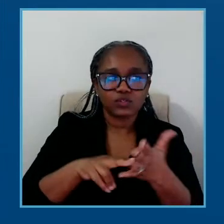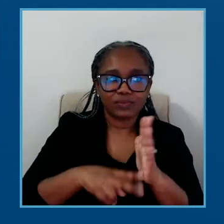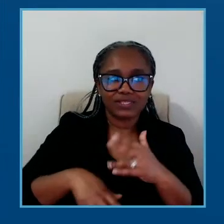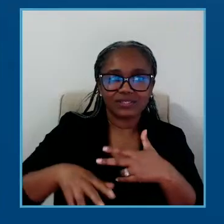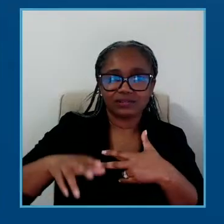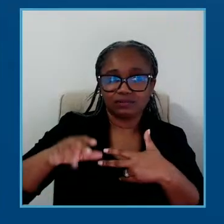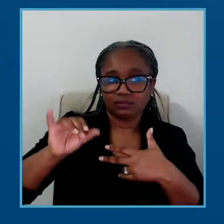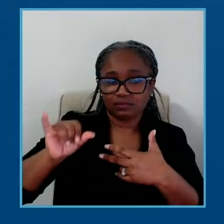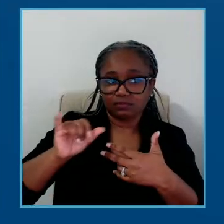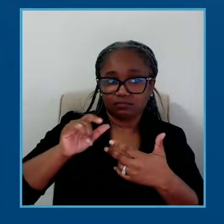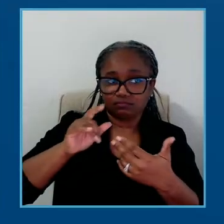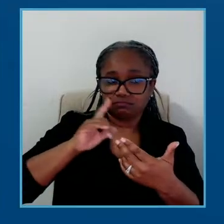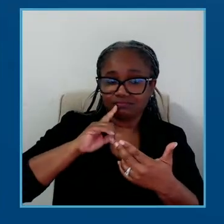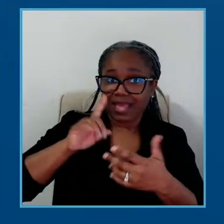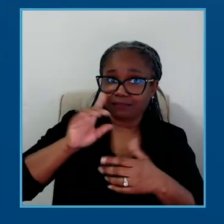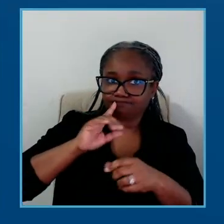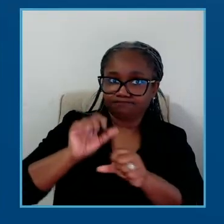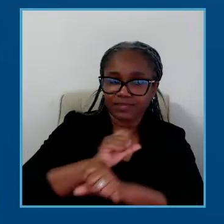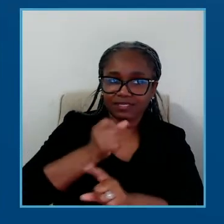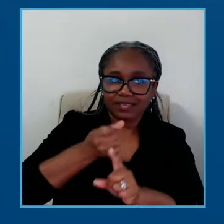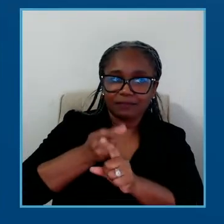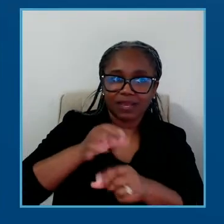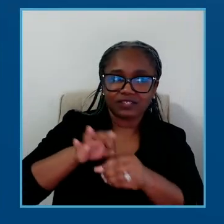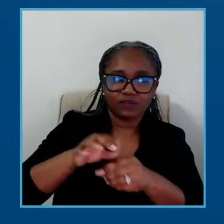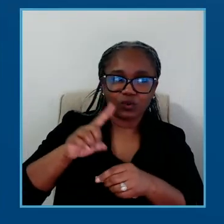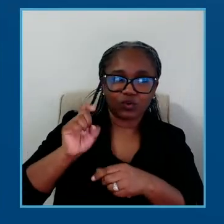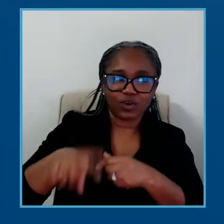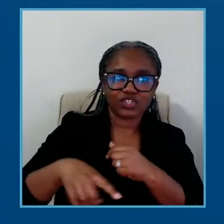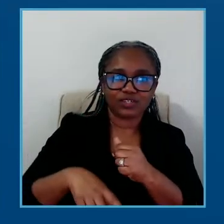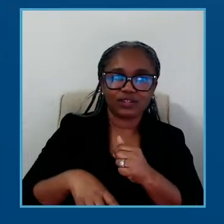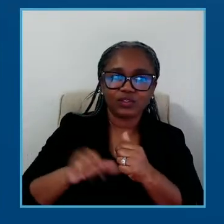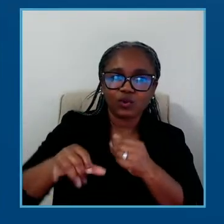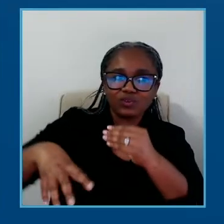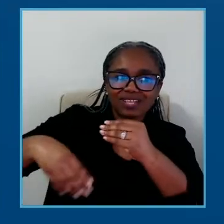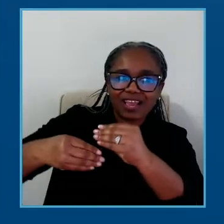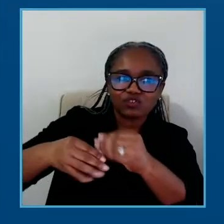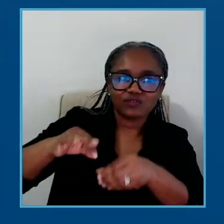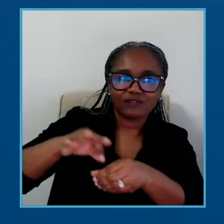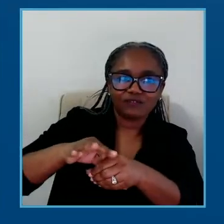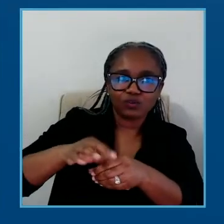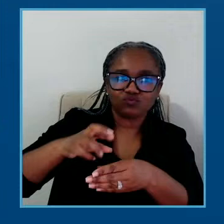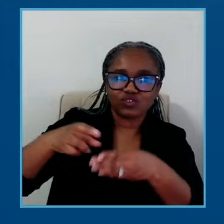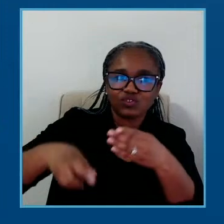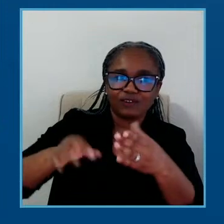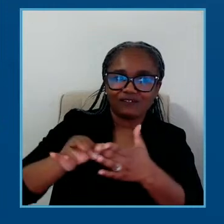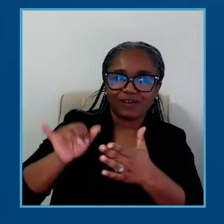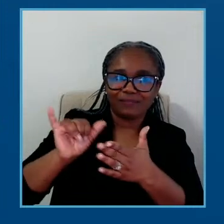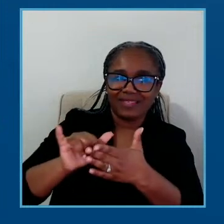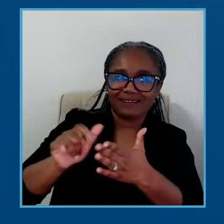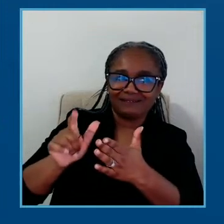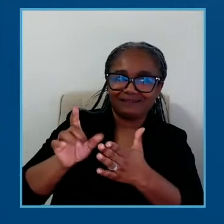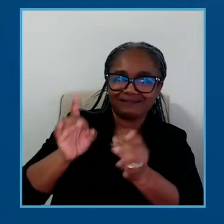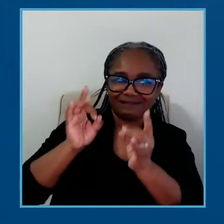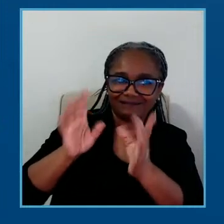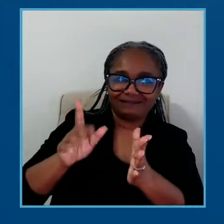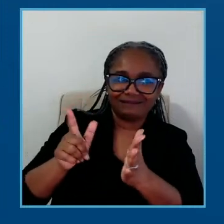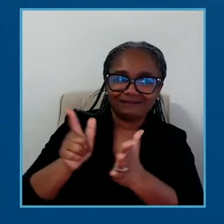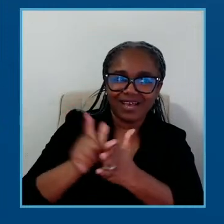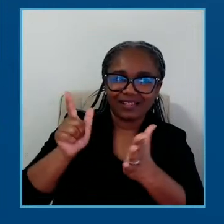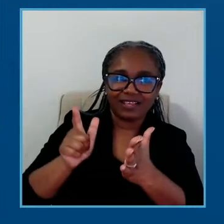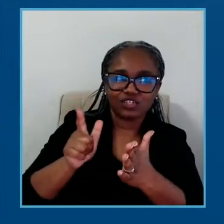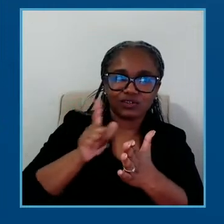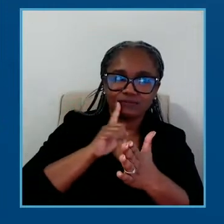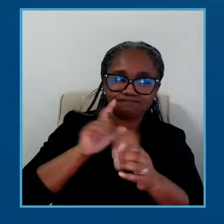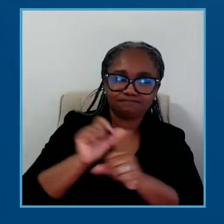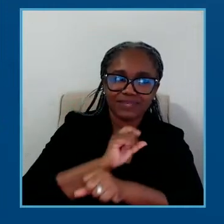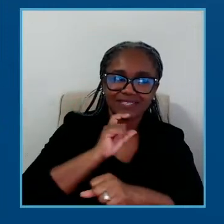the voters voted for female candidates. So there simply weren't enough votes remaining to allow either male candidate to get a majority for